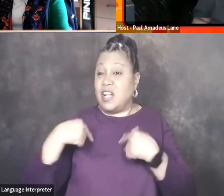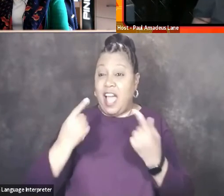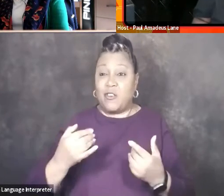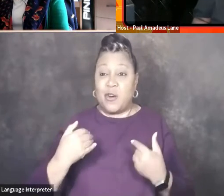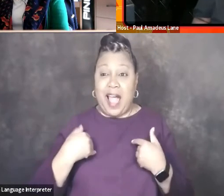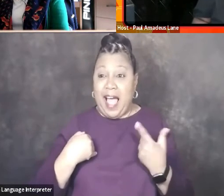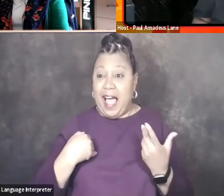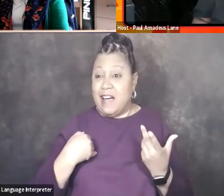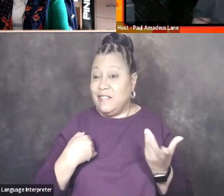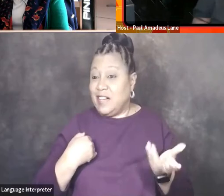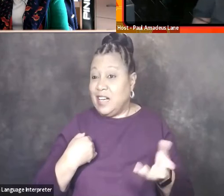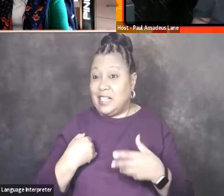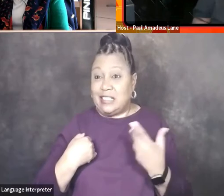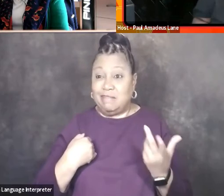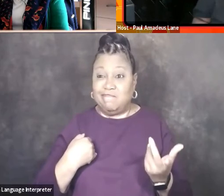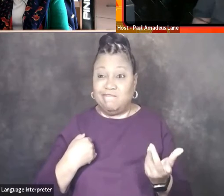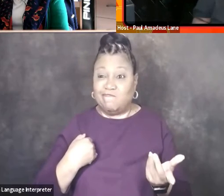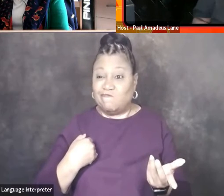have